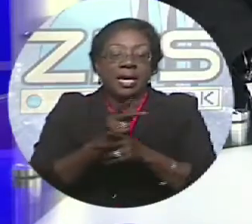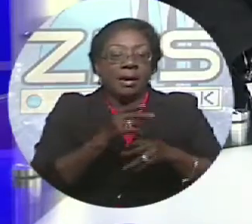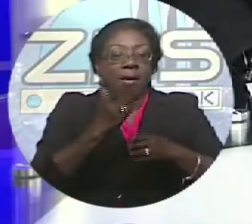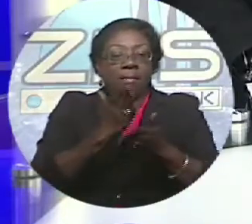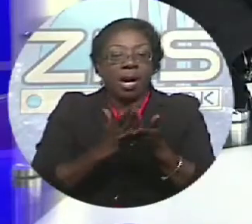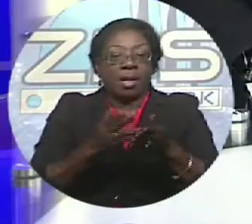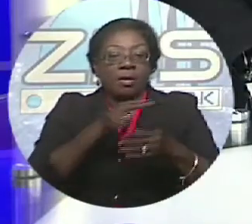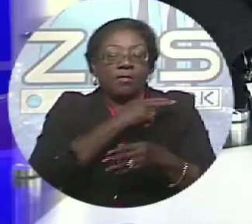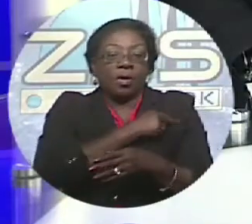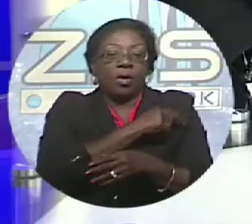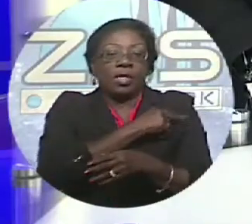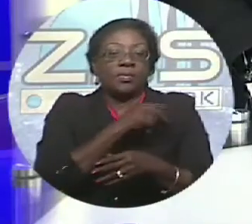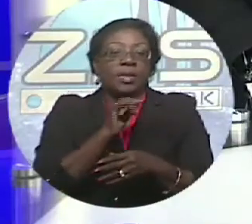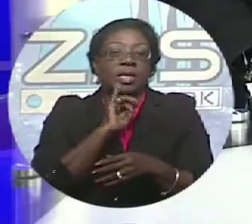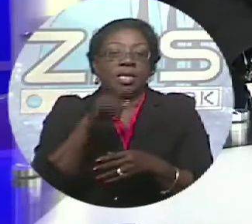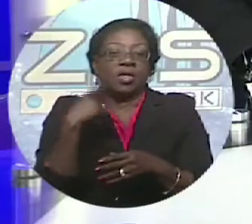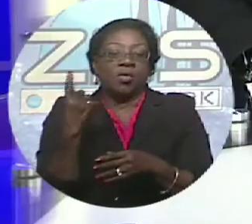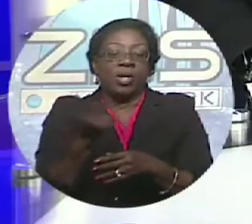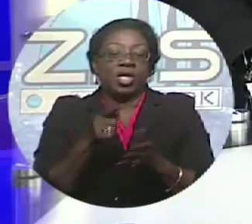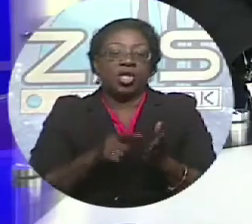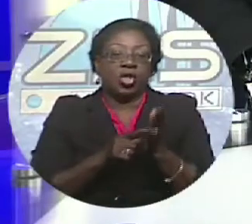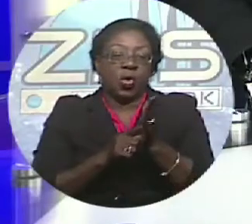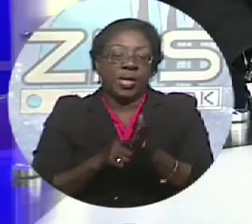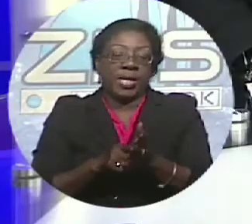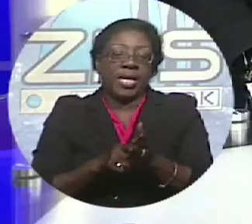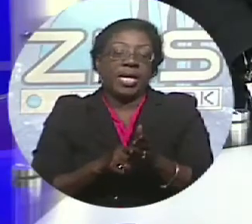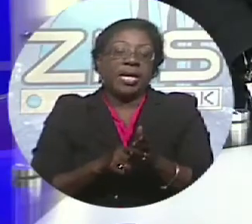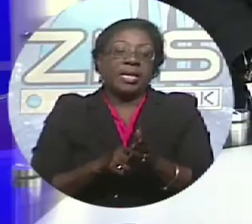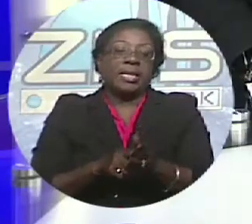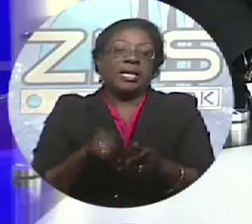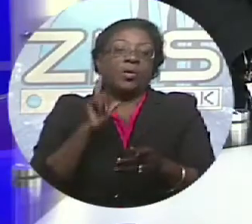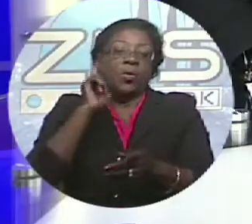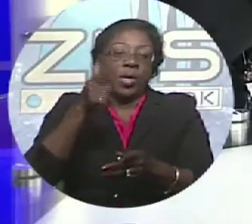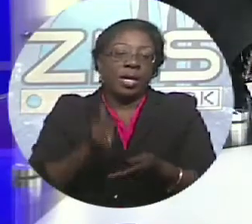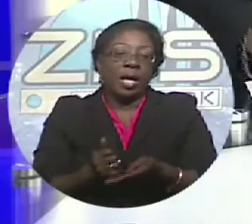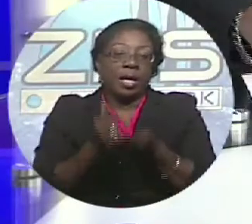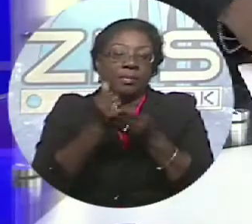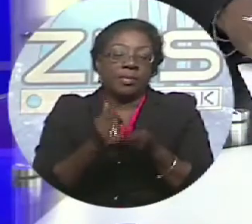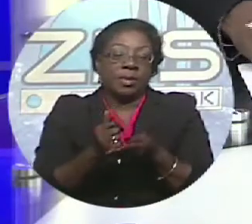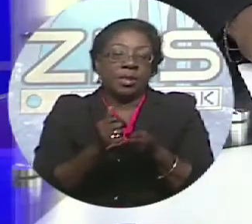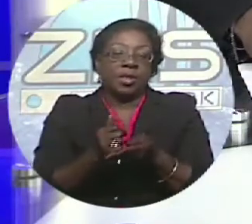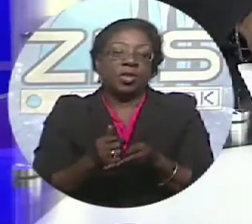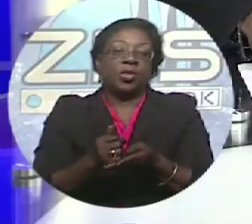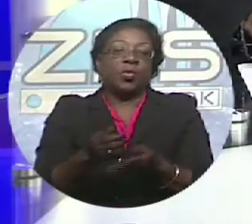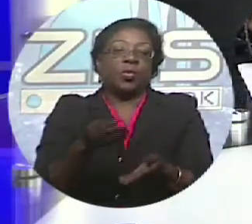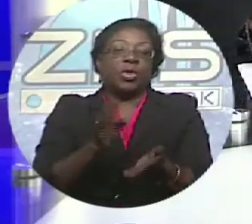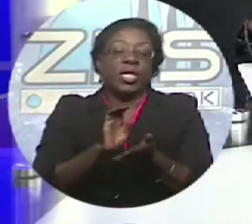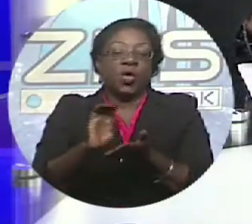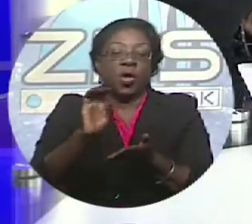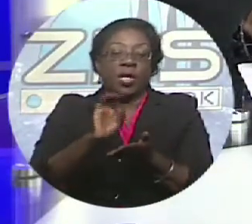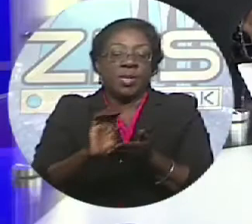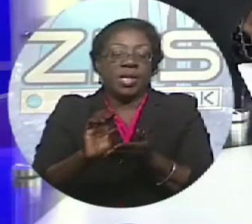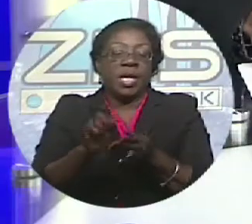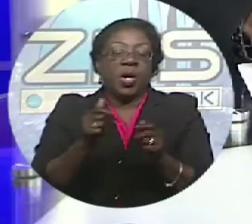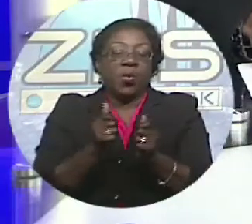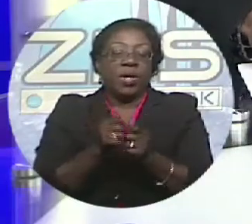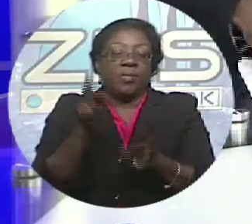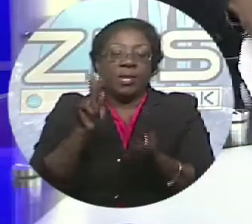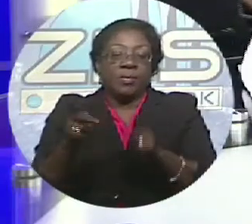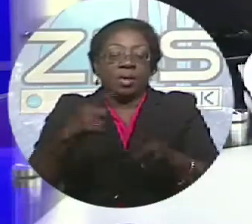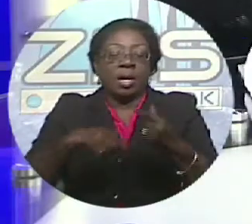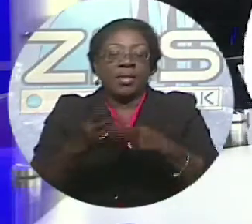opening of the Princess Margaret Hospital's new critical care block, inquiries from abroad are already coming in as more and more people are beginning to show